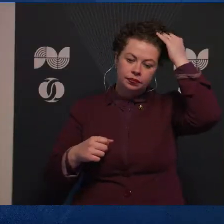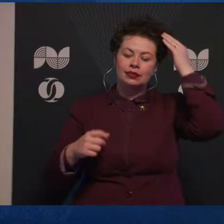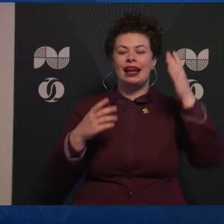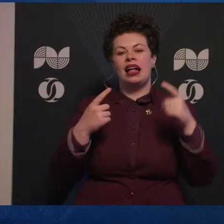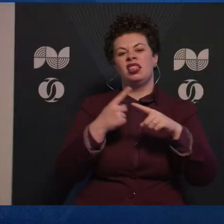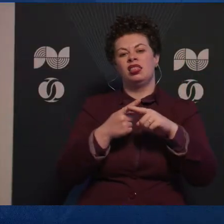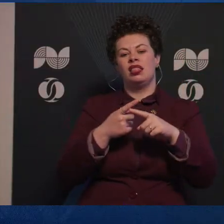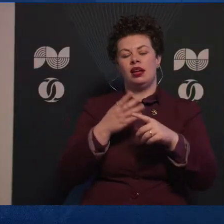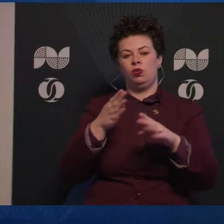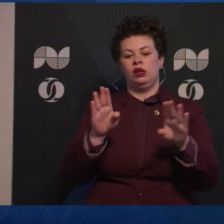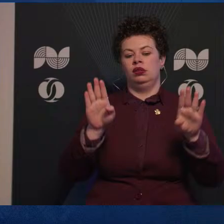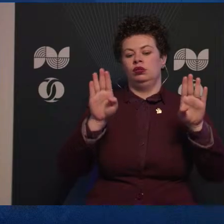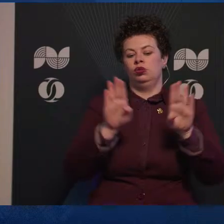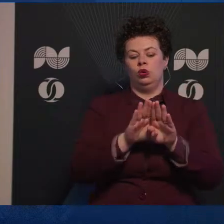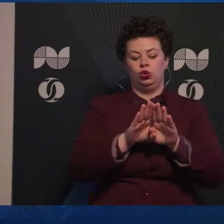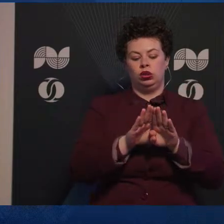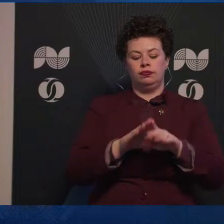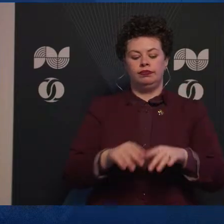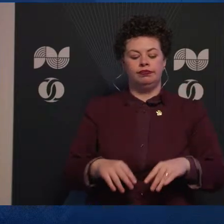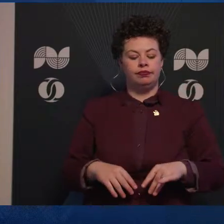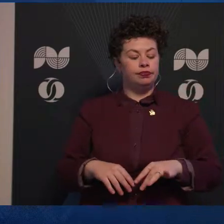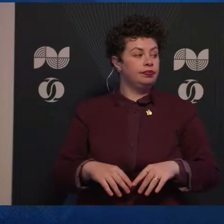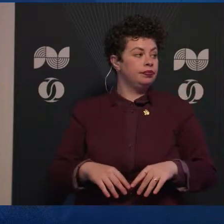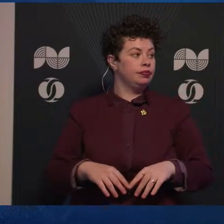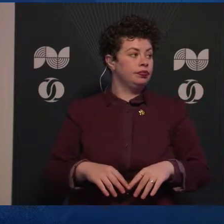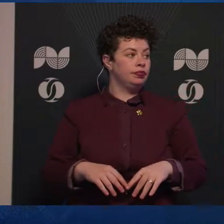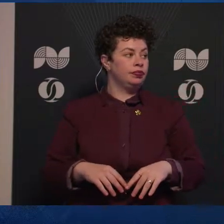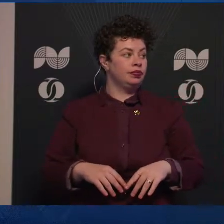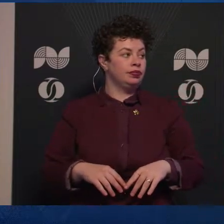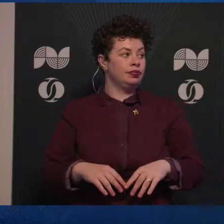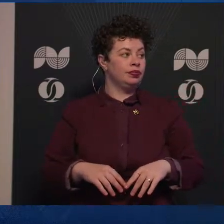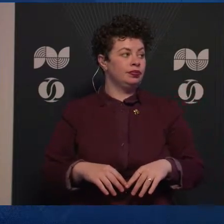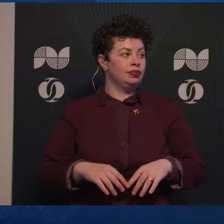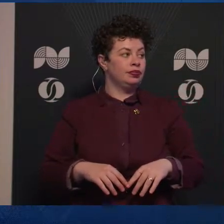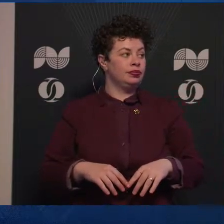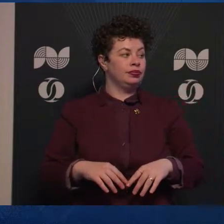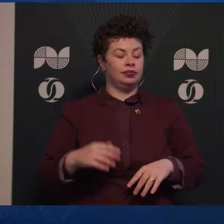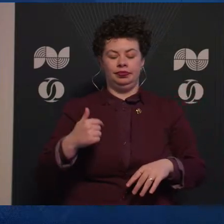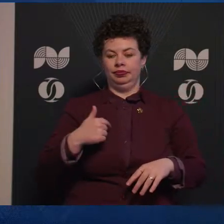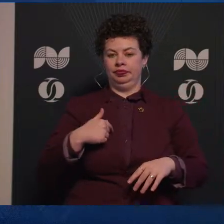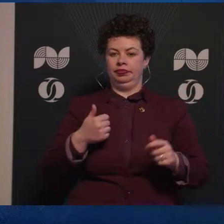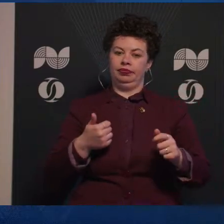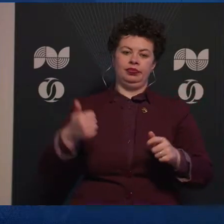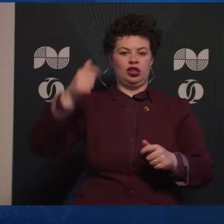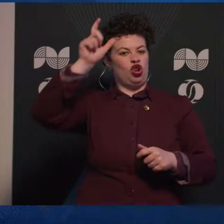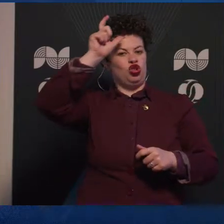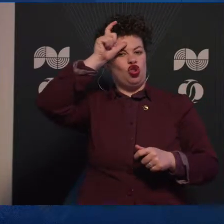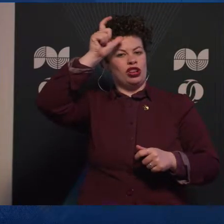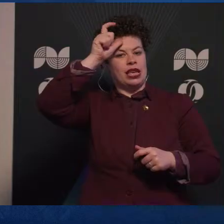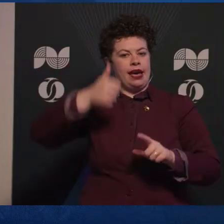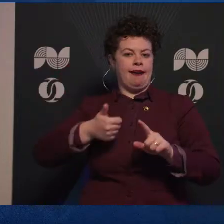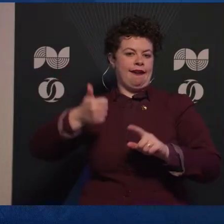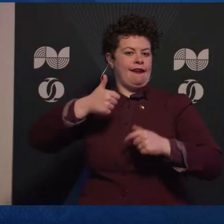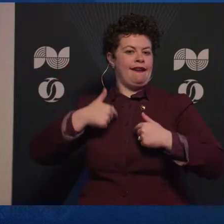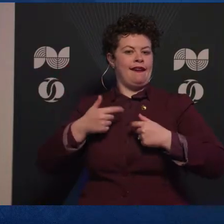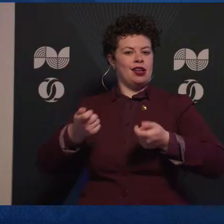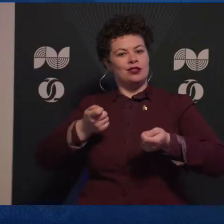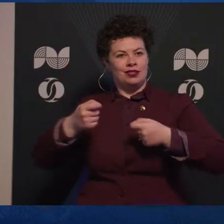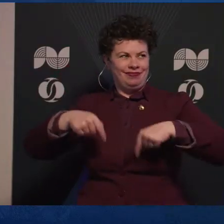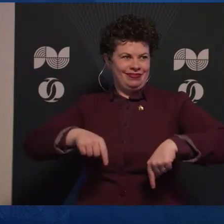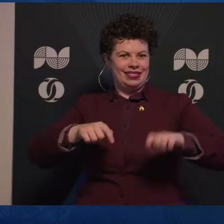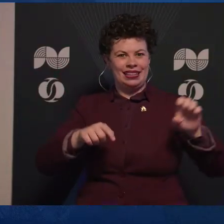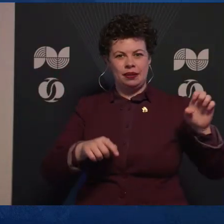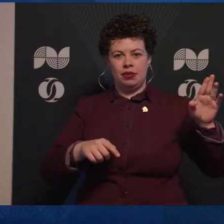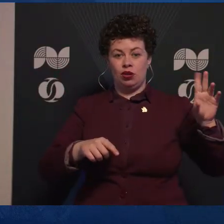point from each of you, if that's okay. So. Elisabetta Falcetti, Managing Director for Turkey and the Caucasus, also an